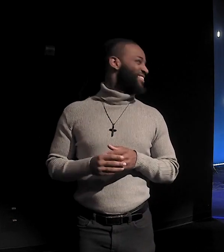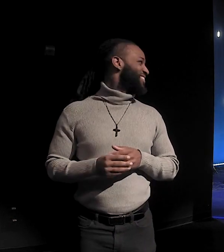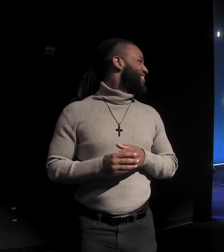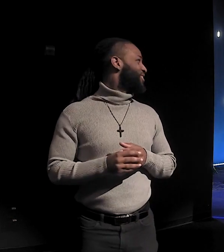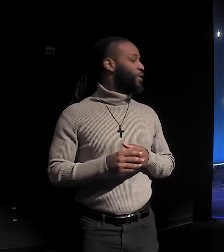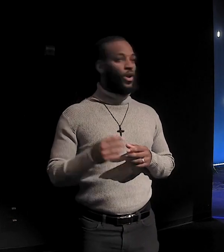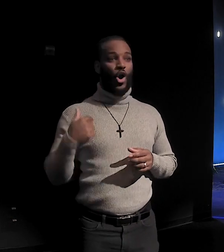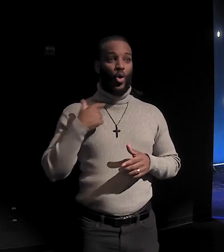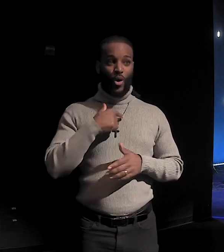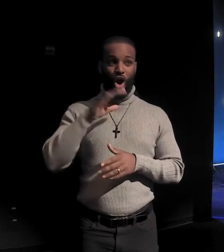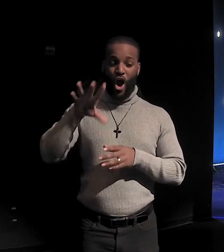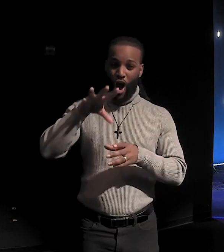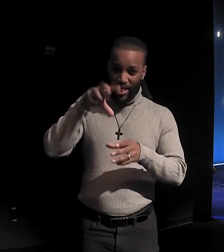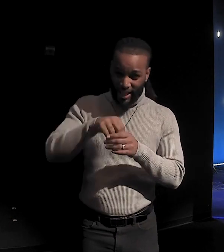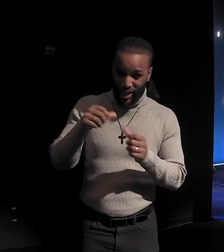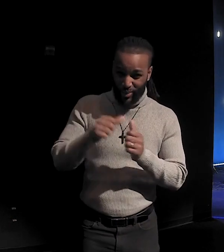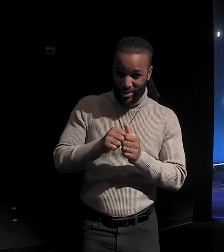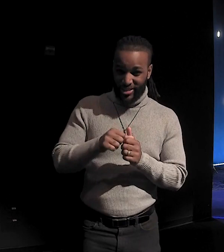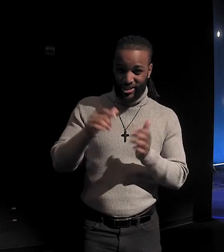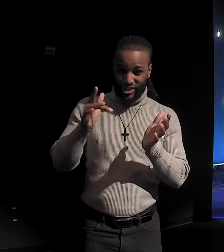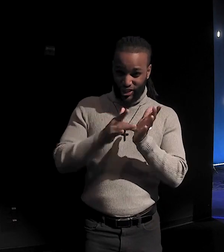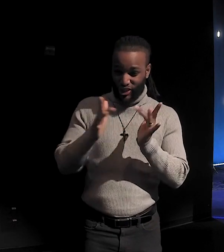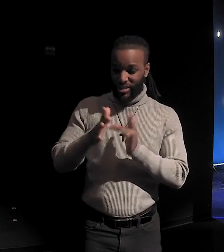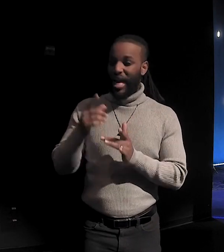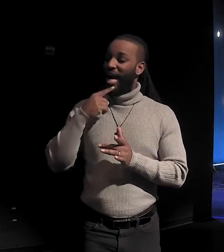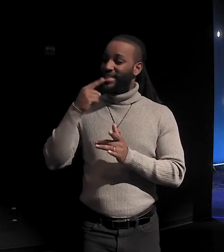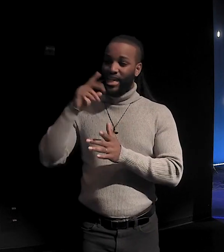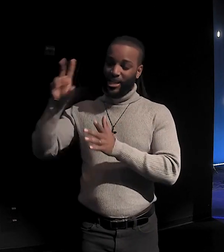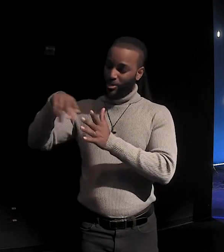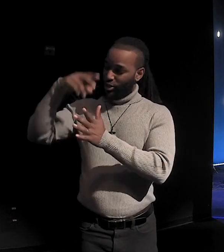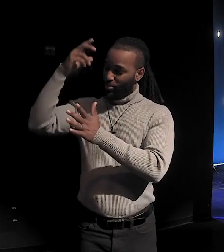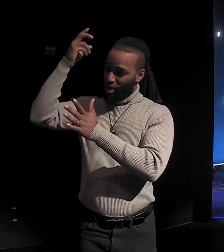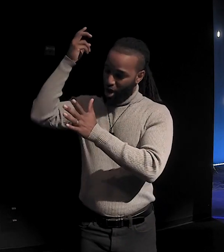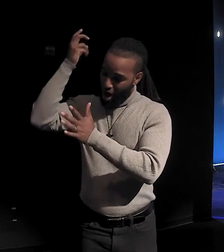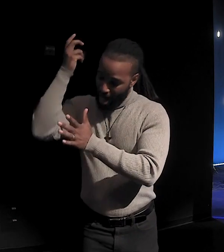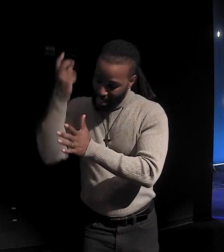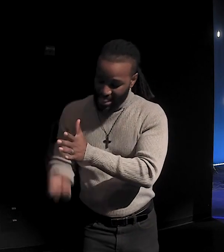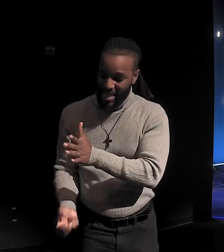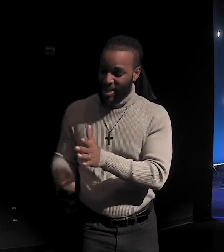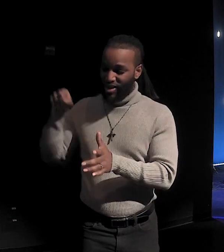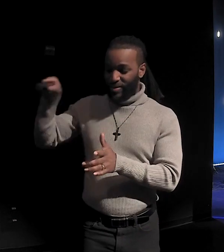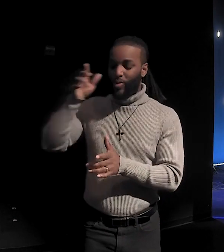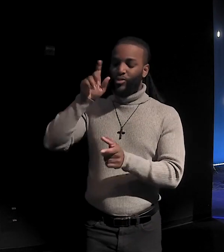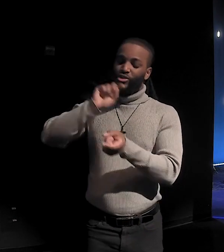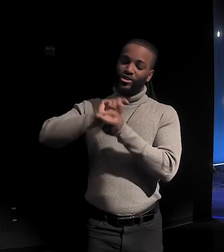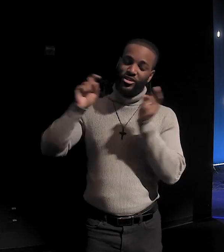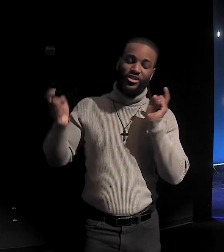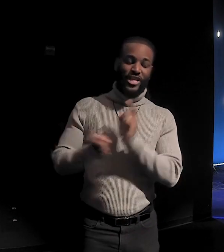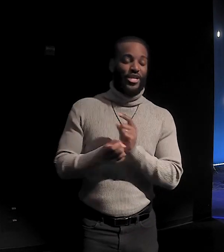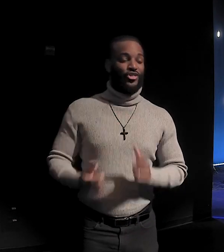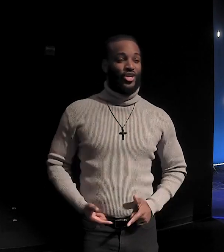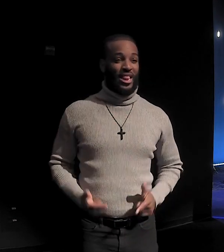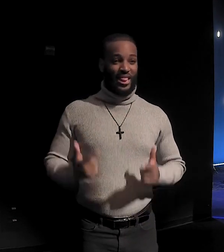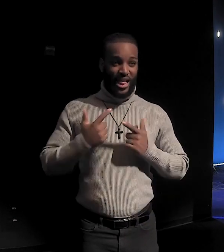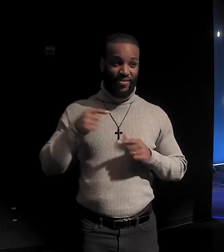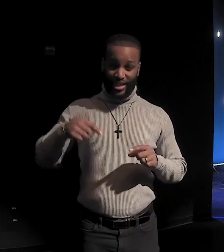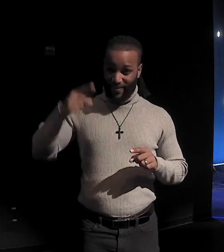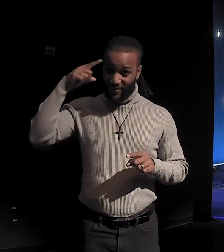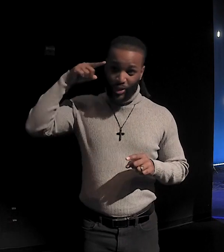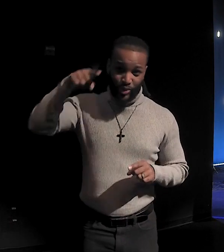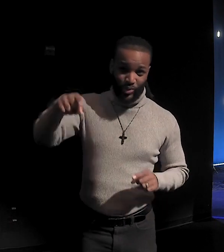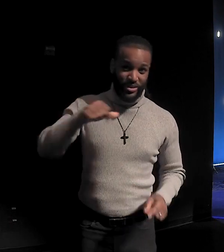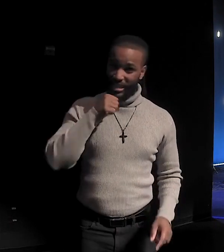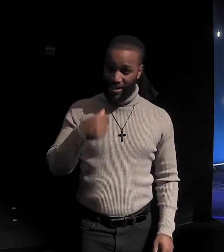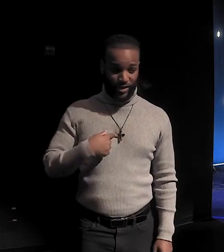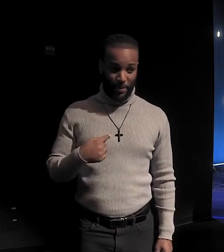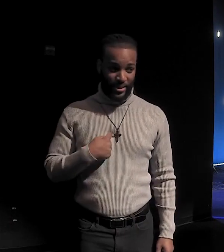Are we all in with Jesus or not? I say get all in. Get all in. It'll change your life. This is for you, not for